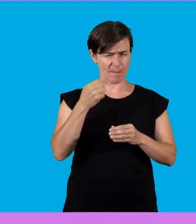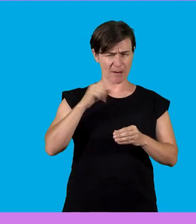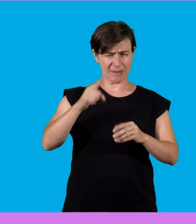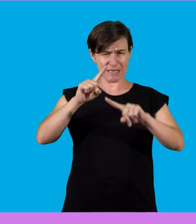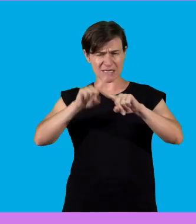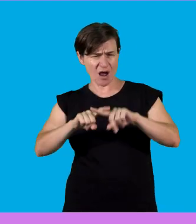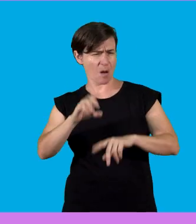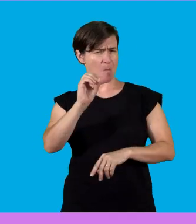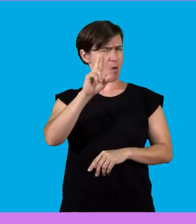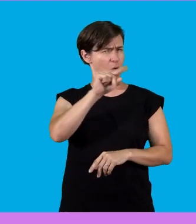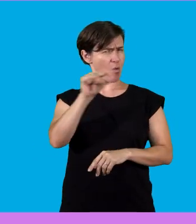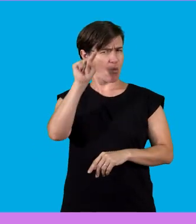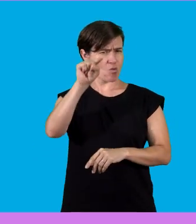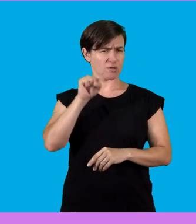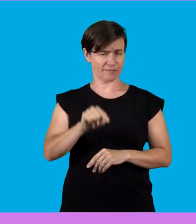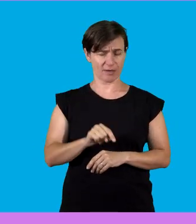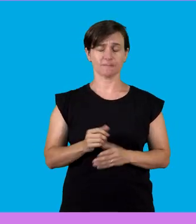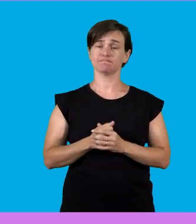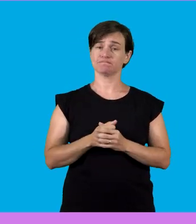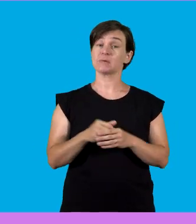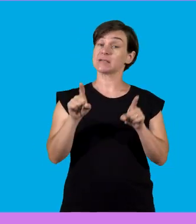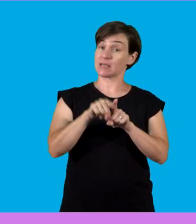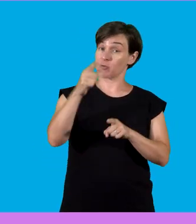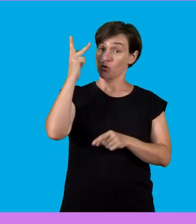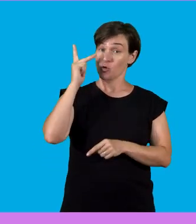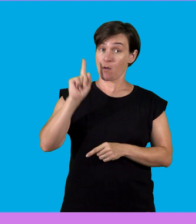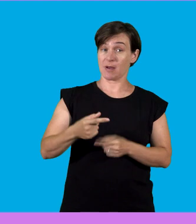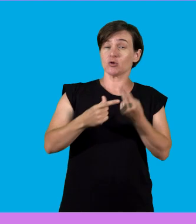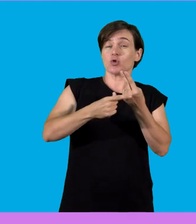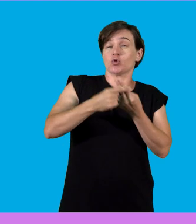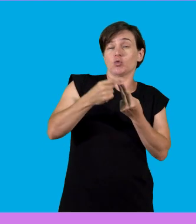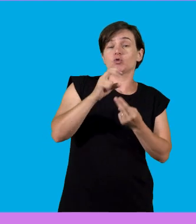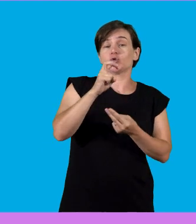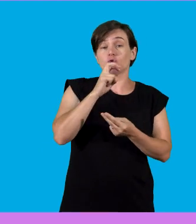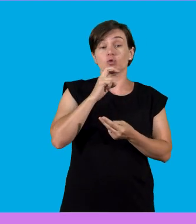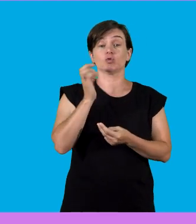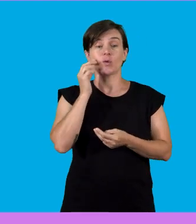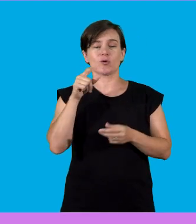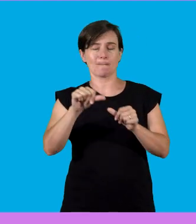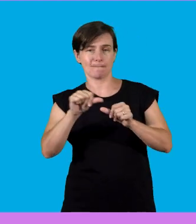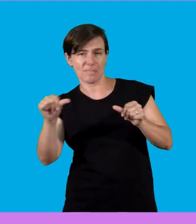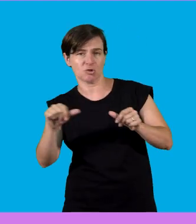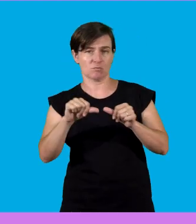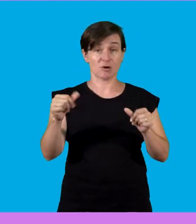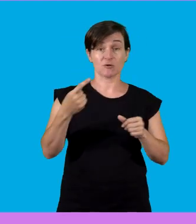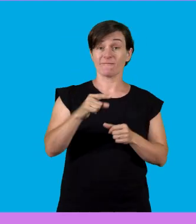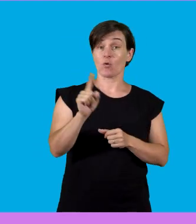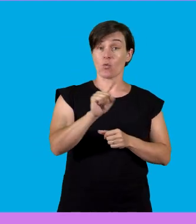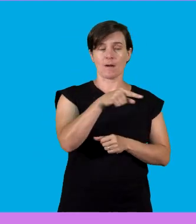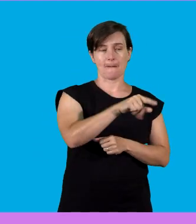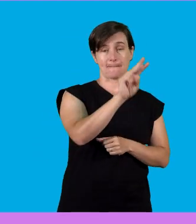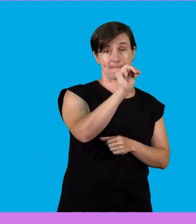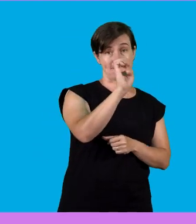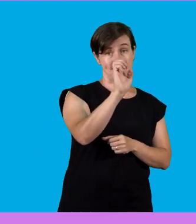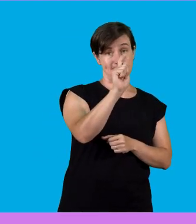times and when to divide, and also the units that you use while measuring within the metric